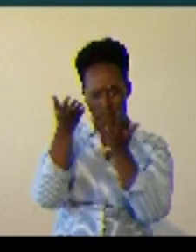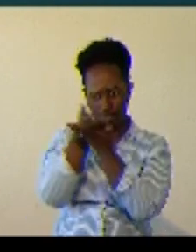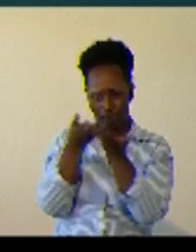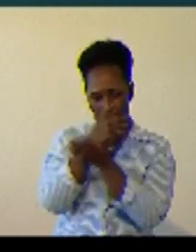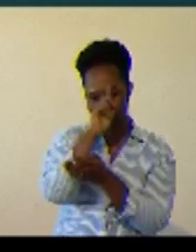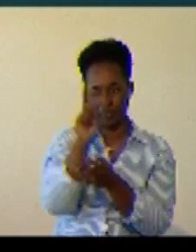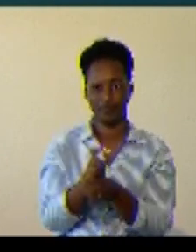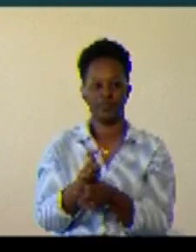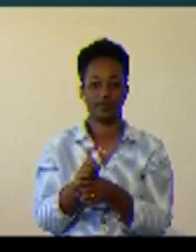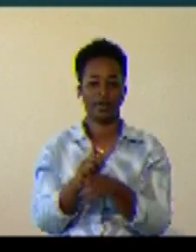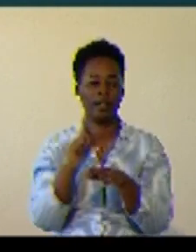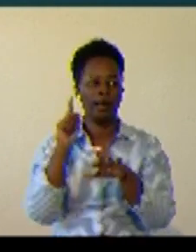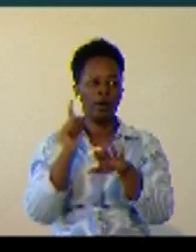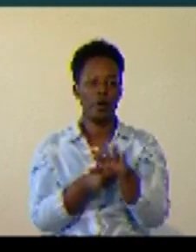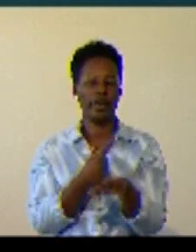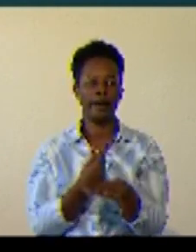When